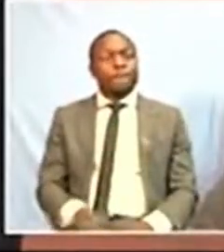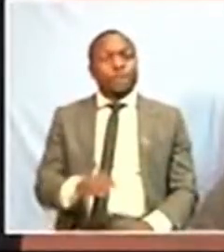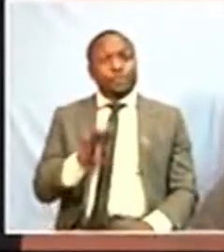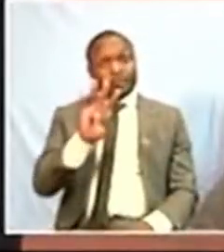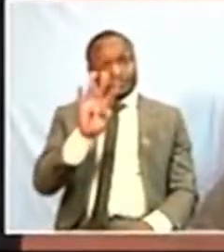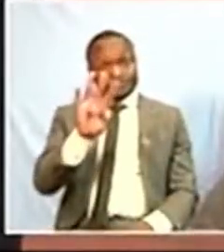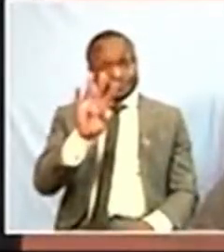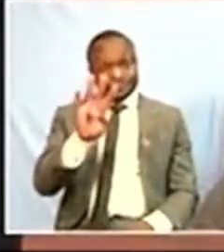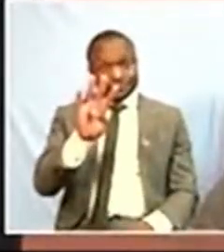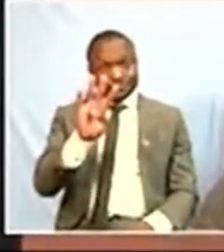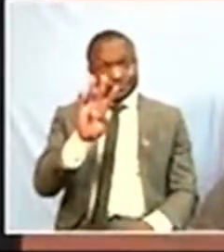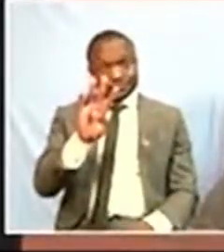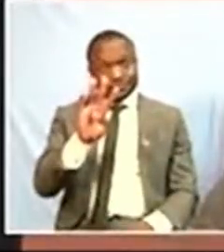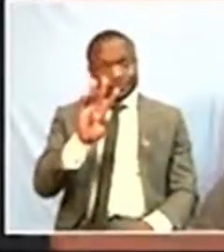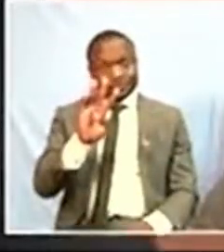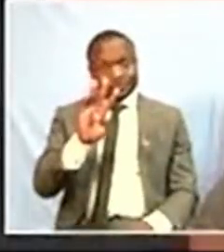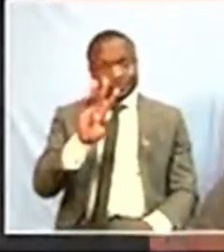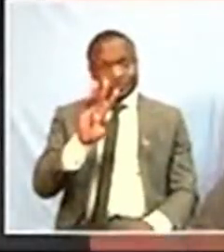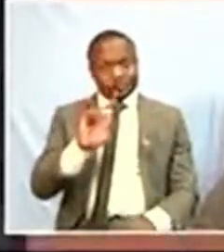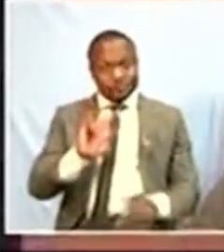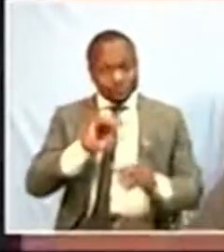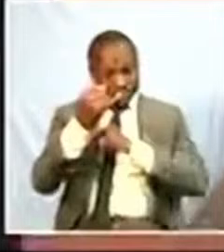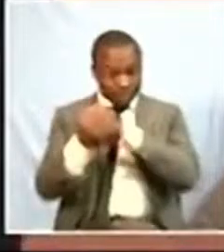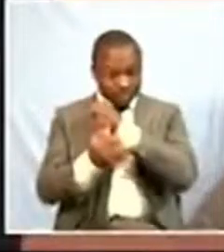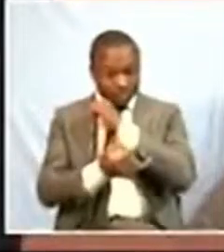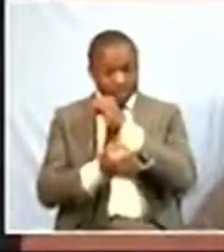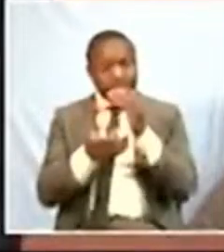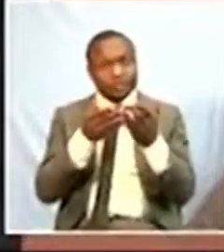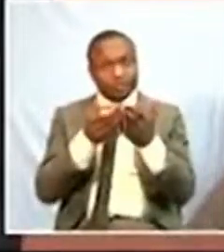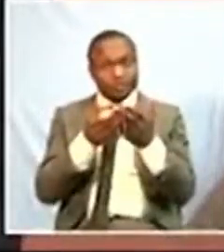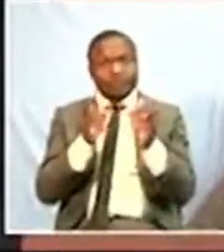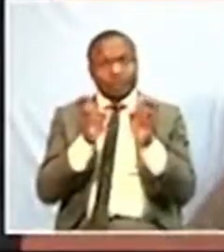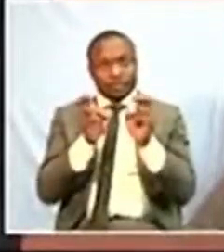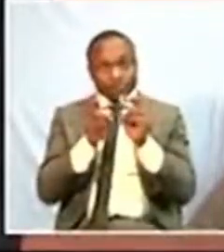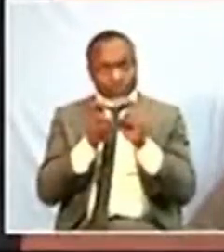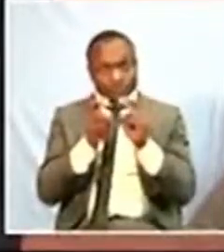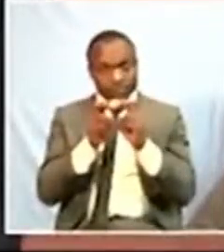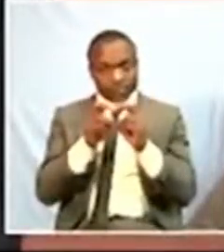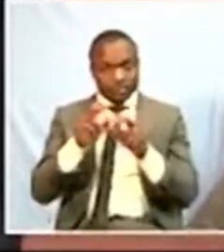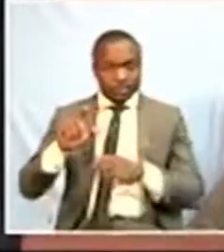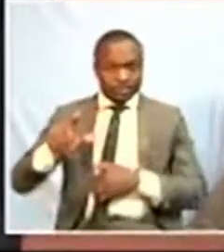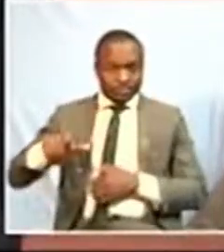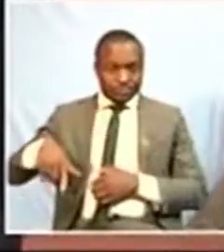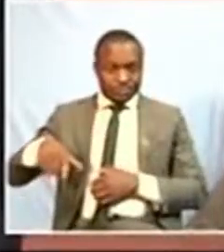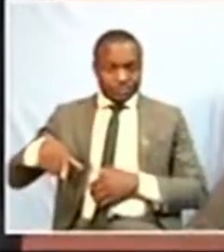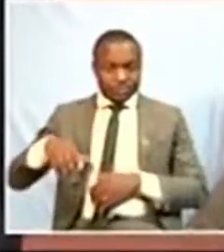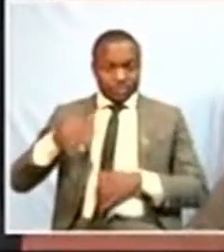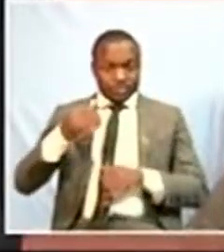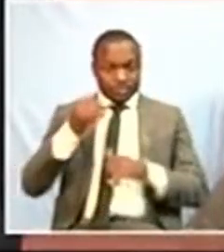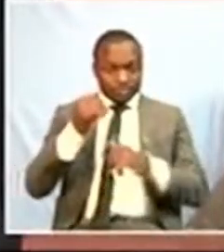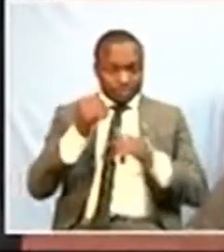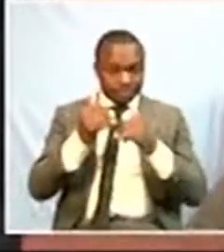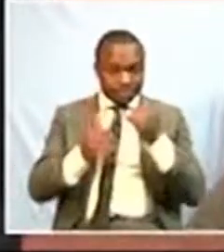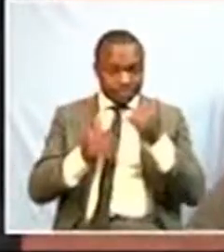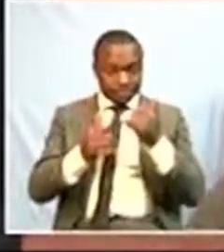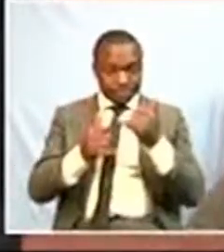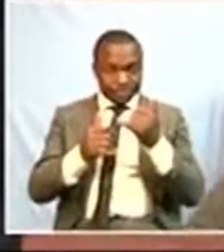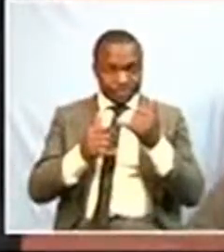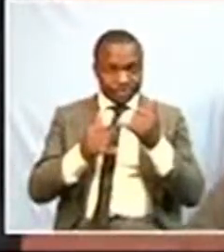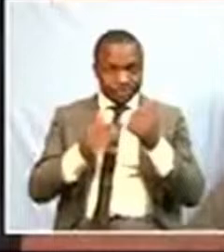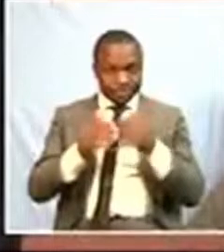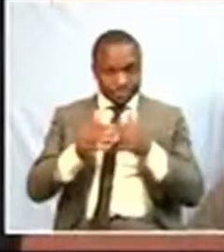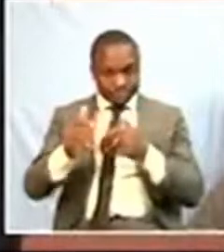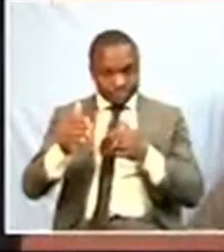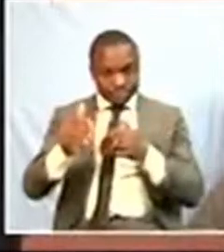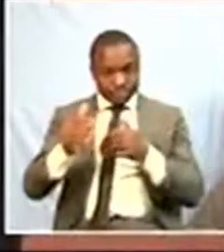4, just a preamble of this, Chair, this is a contract that was delayed in completion,